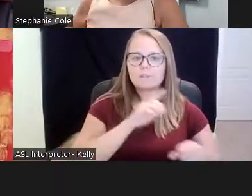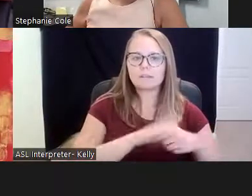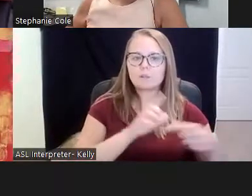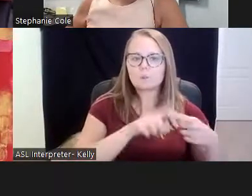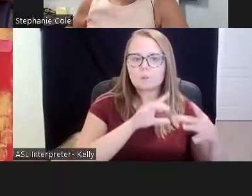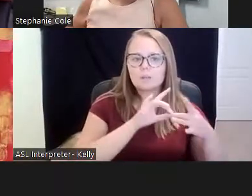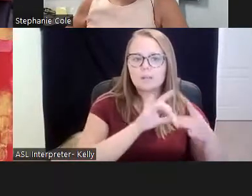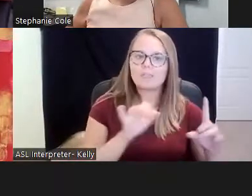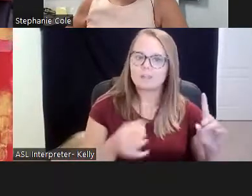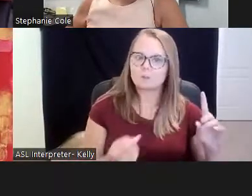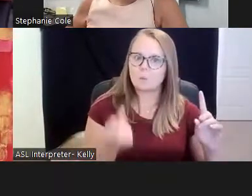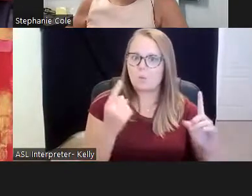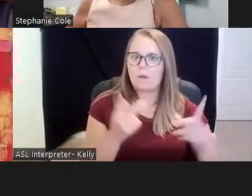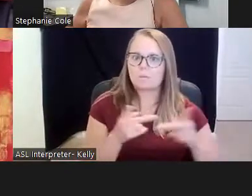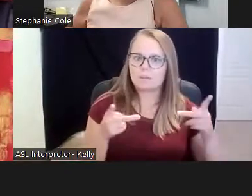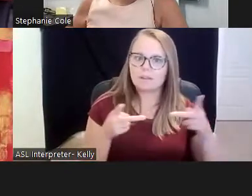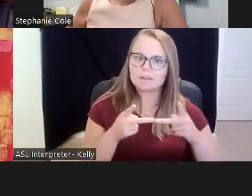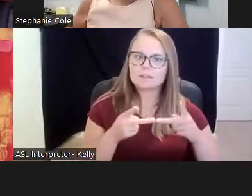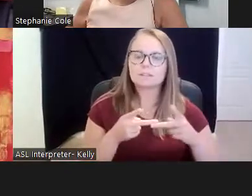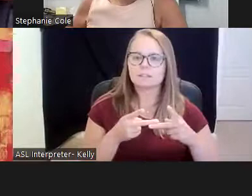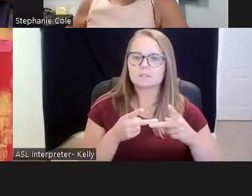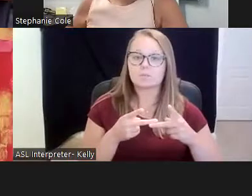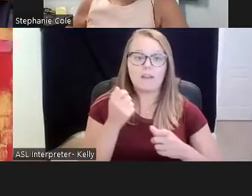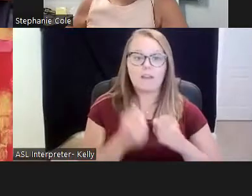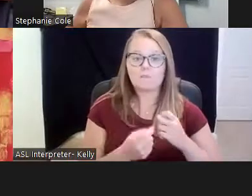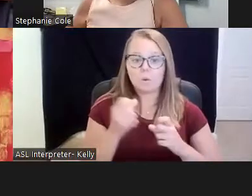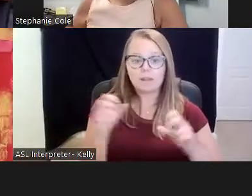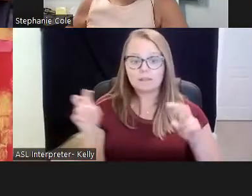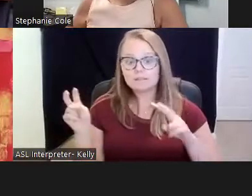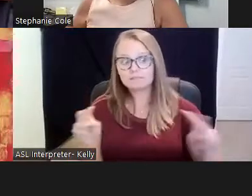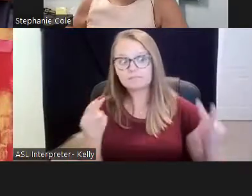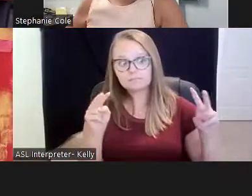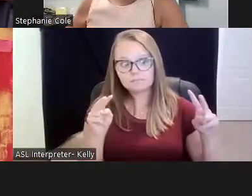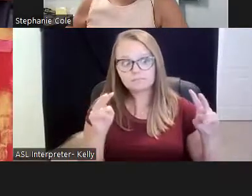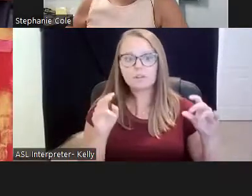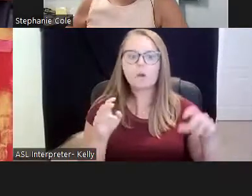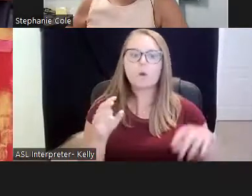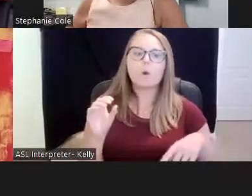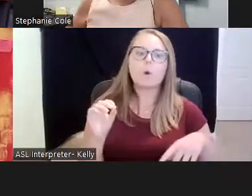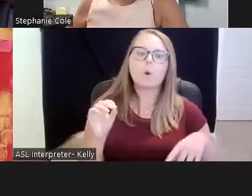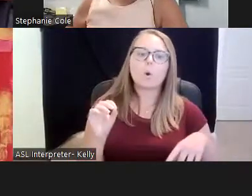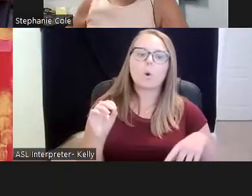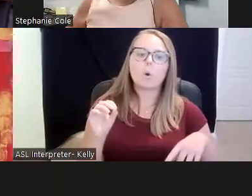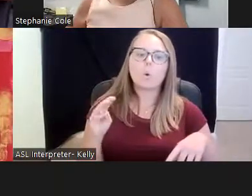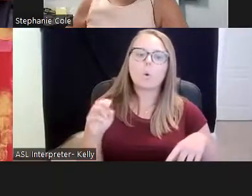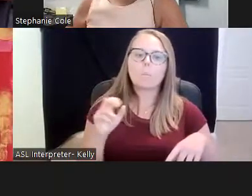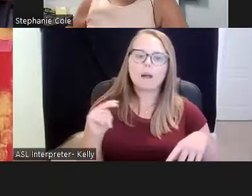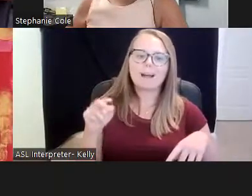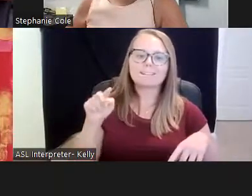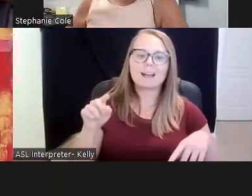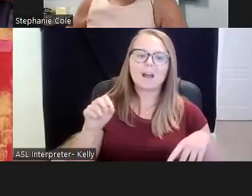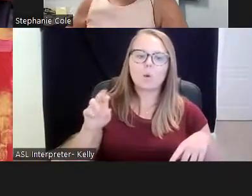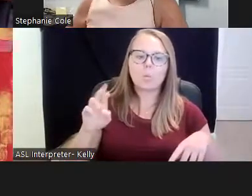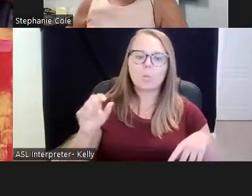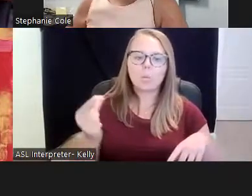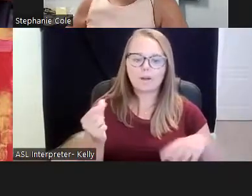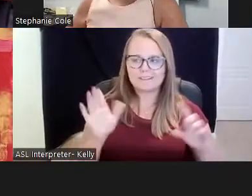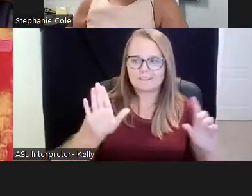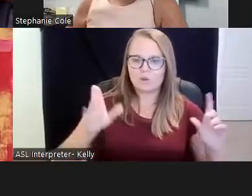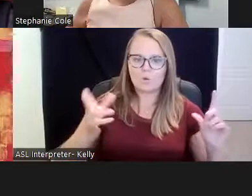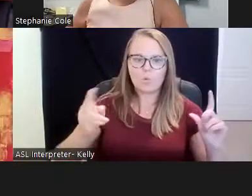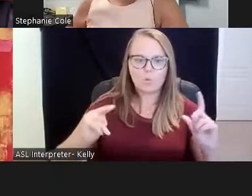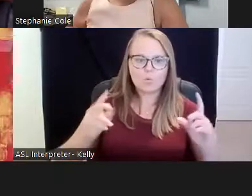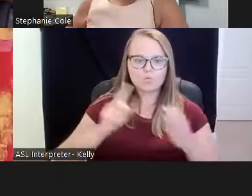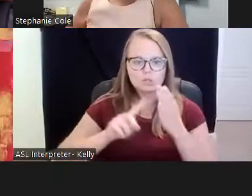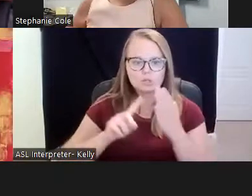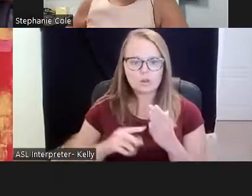the one place where it's all, everybody can see. And then OMA, scriptsoma.org, also has its own research on